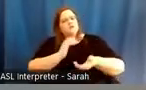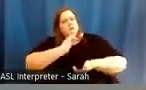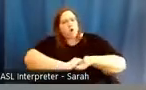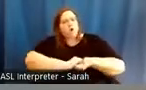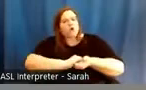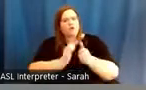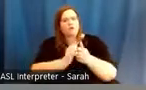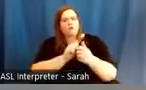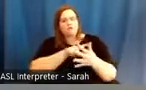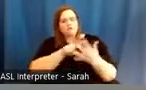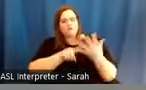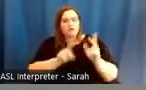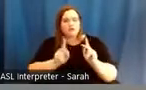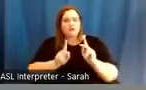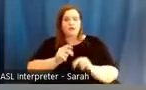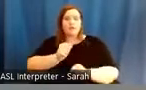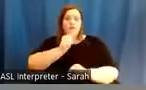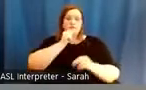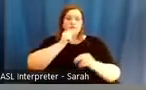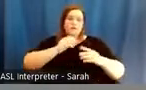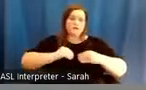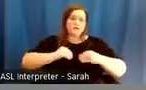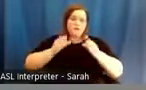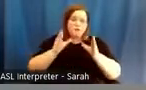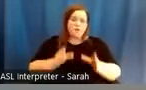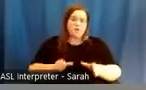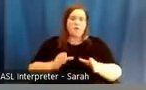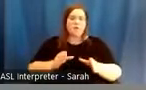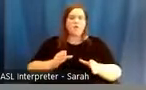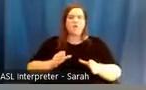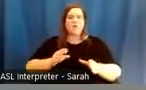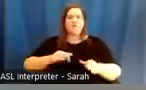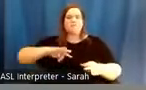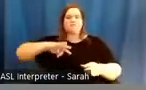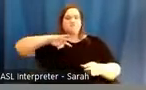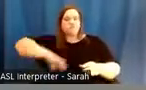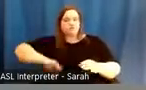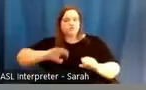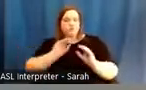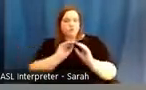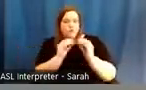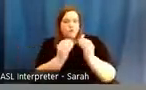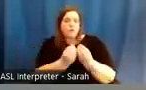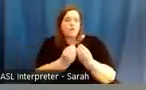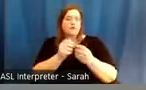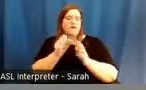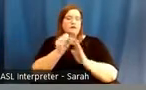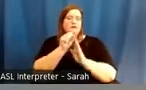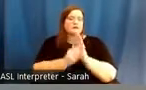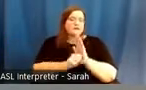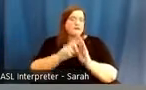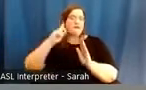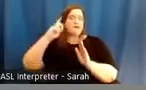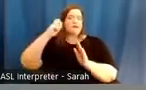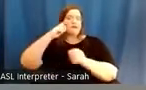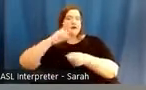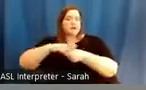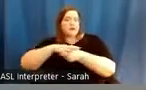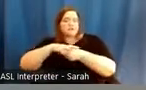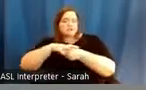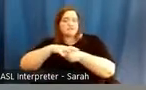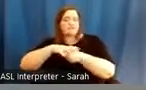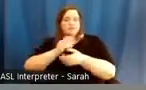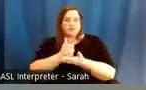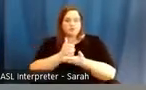people out there, private owners, charitable organizations, state and local government, to sort of address this housing